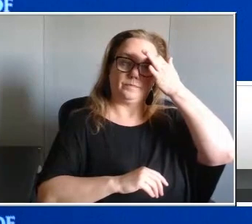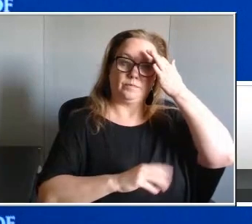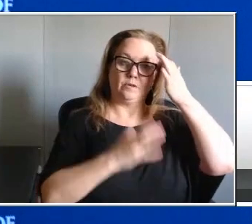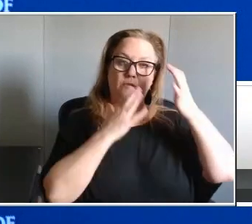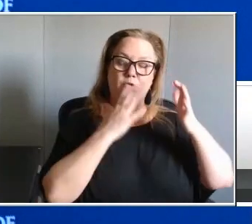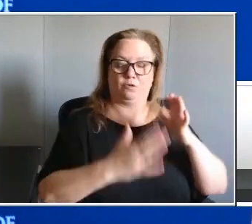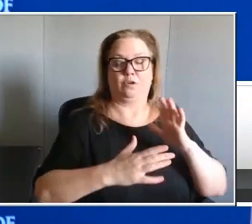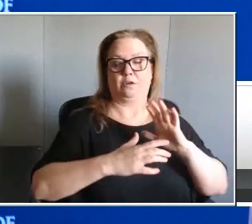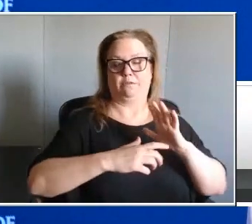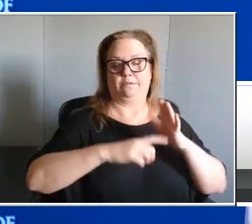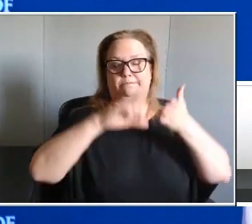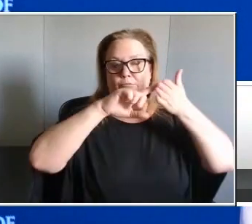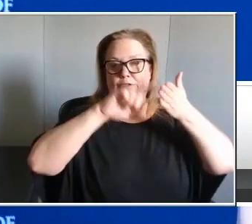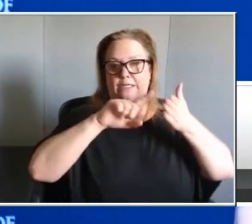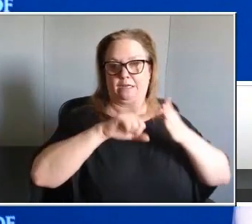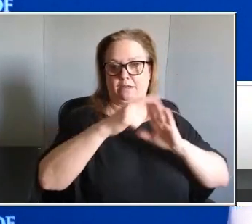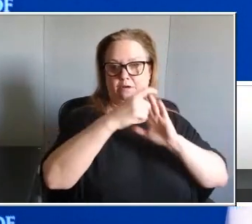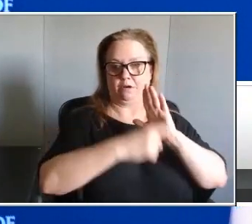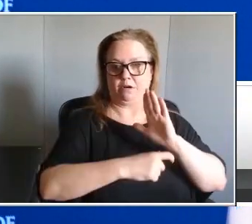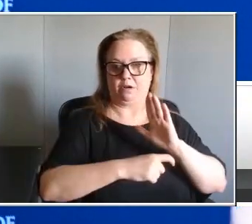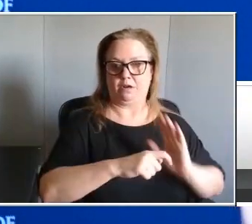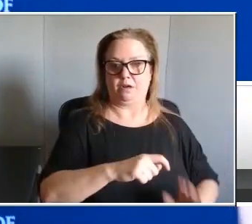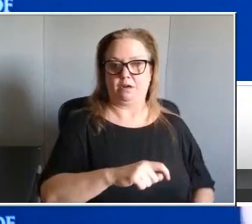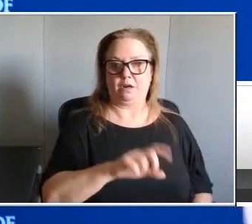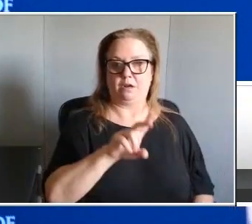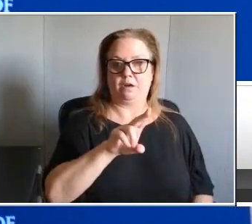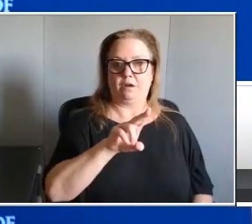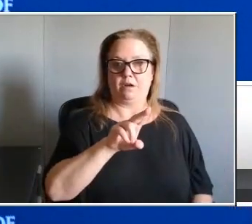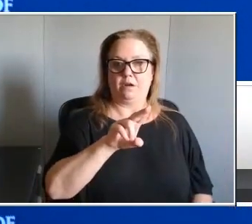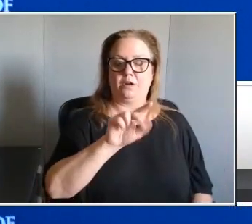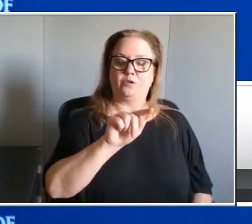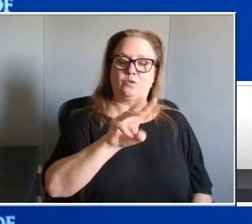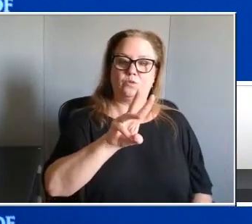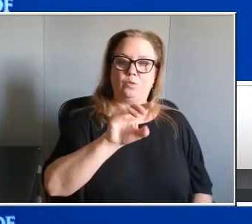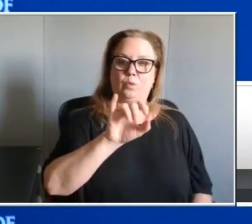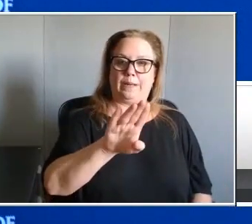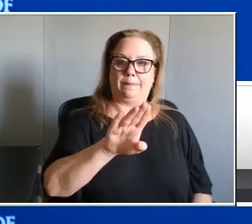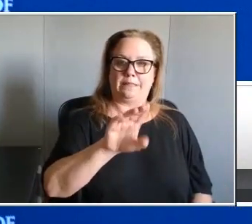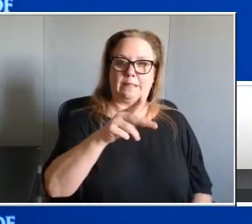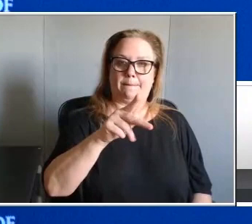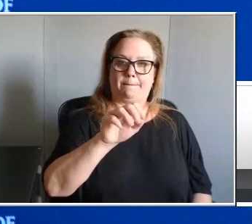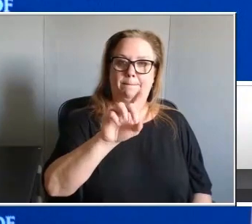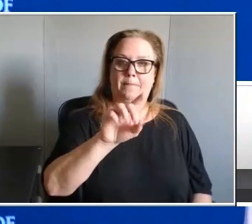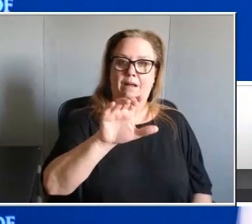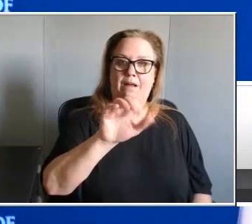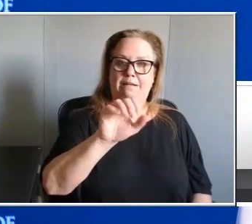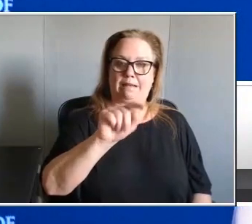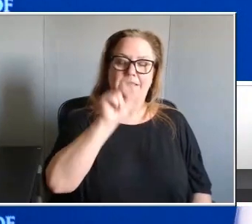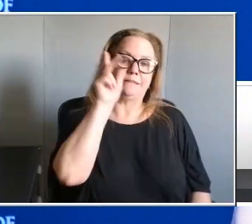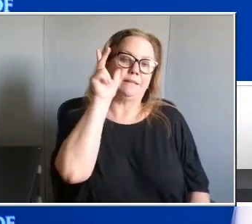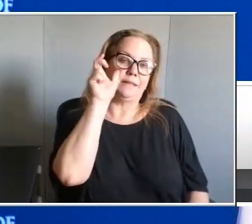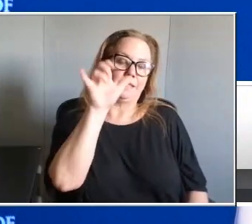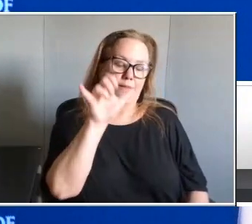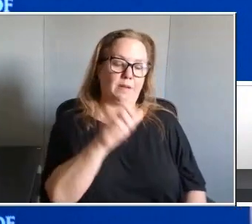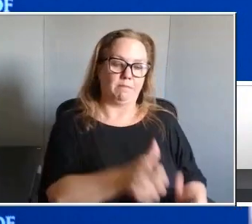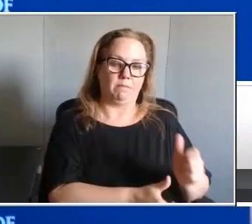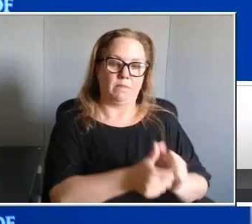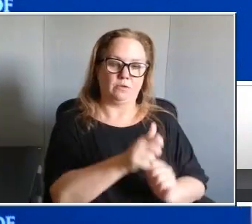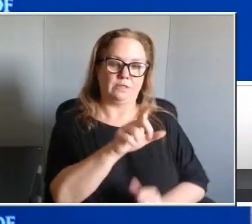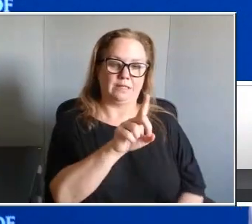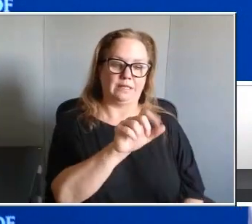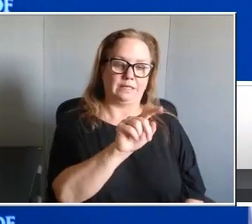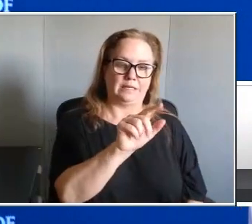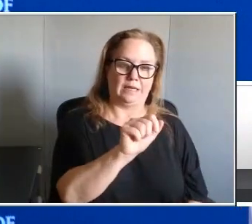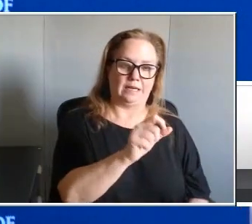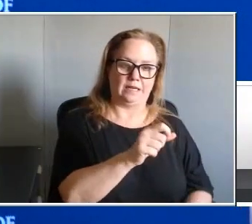article on This Week in Virology or TWIV. It's a podcast. I would encourage everybody to go listen to it. But again, the bulk of the data continues to